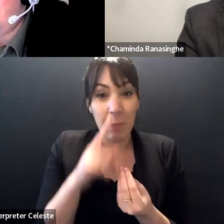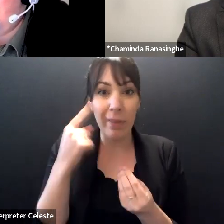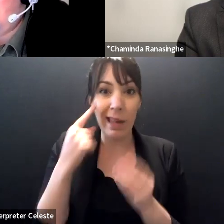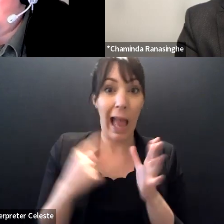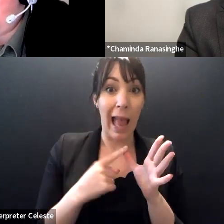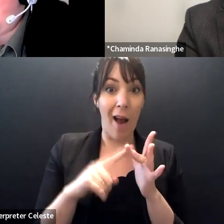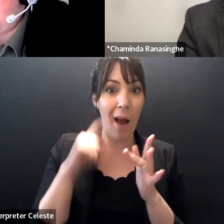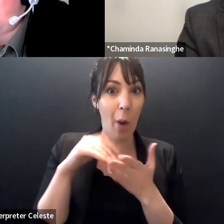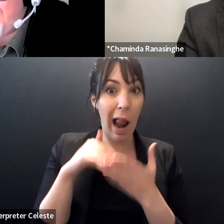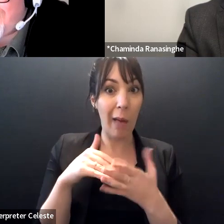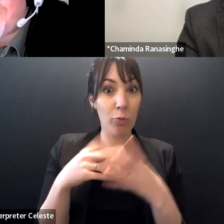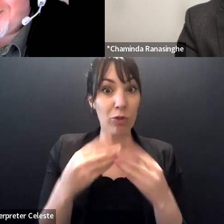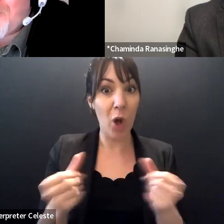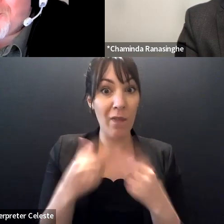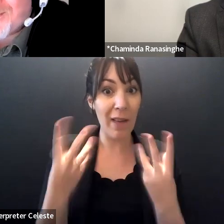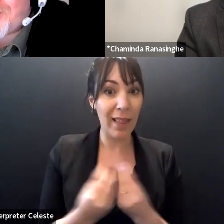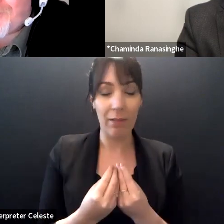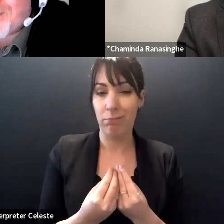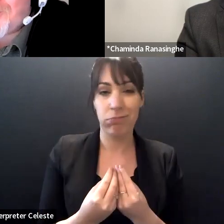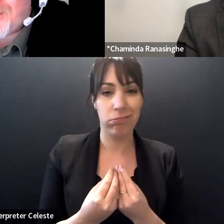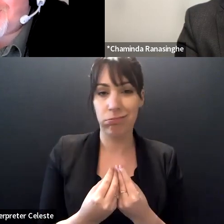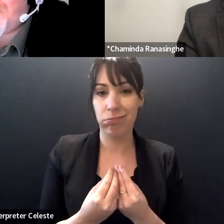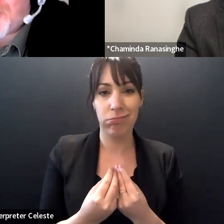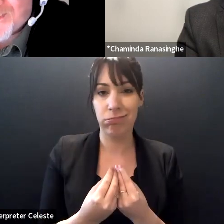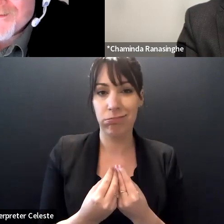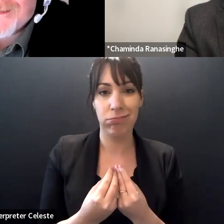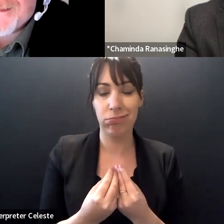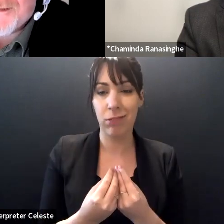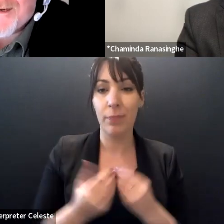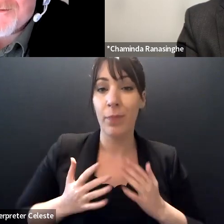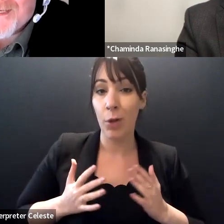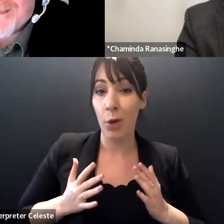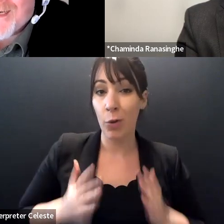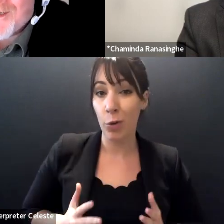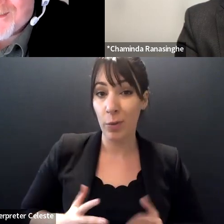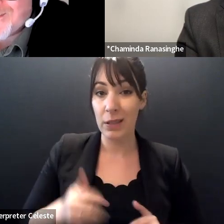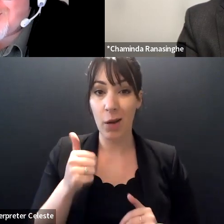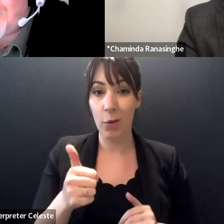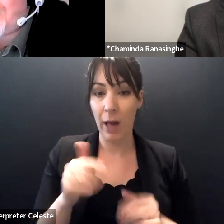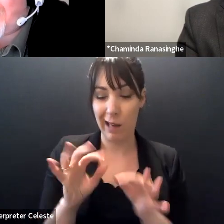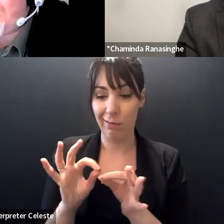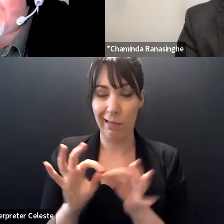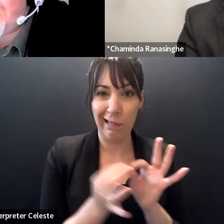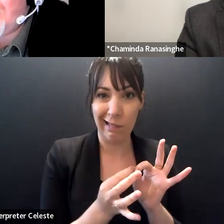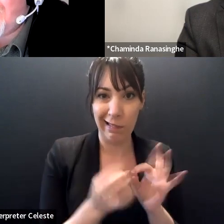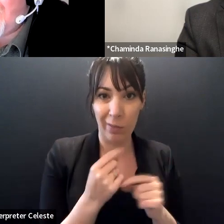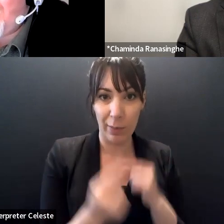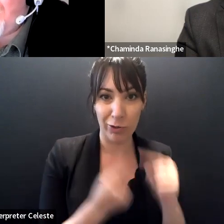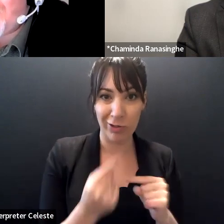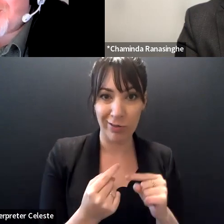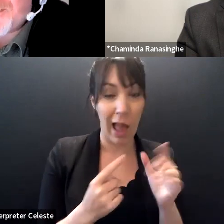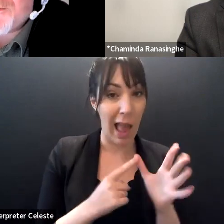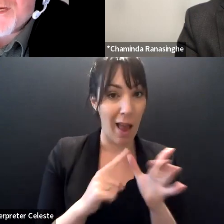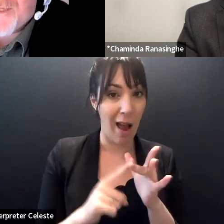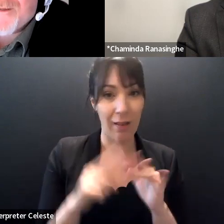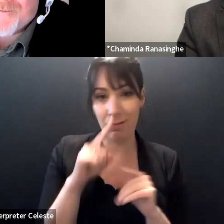things. It's not. Humans are still really good at interpreting those kind of things. AI isn't there just yet. And